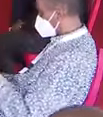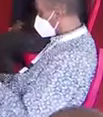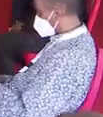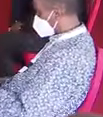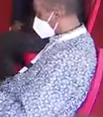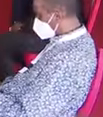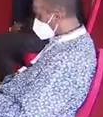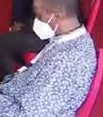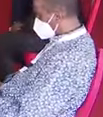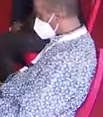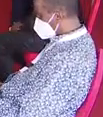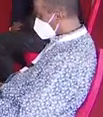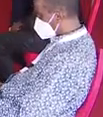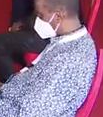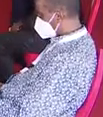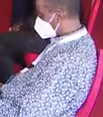Karibu mheshimiwa.